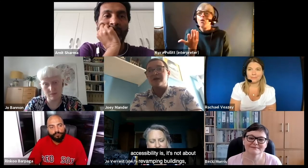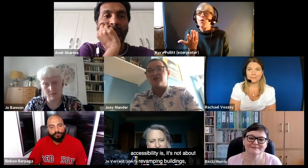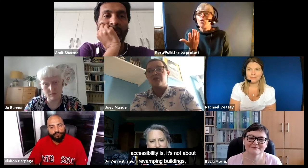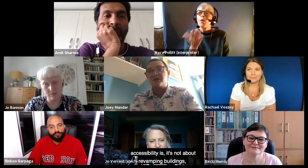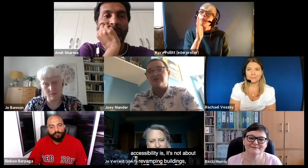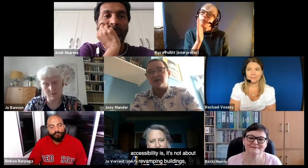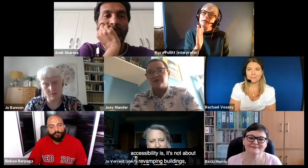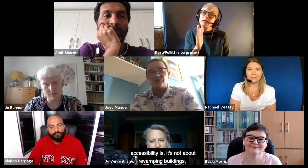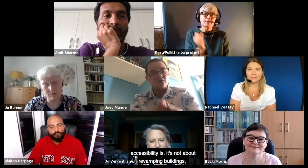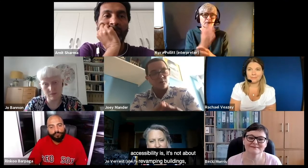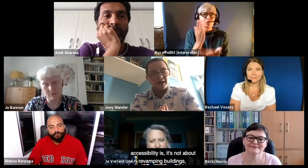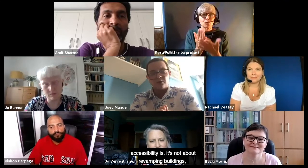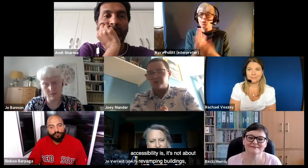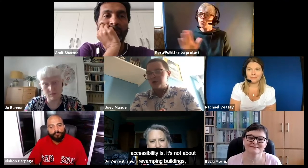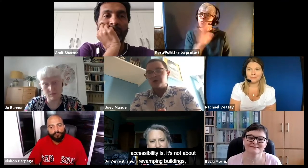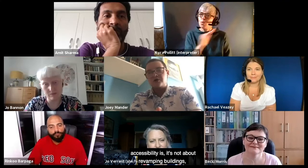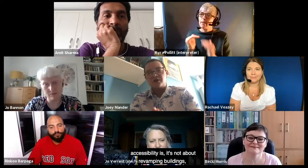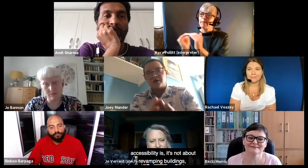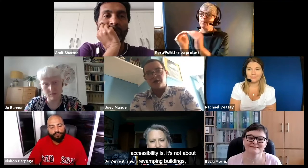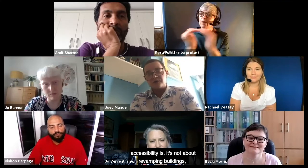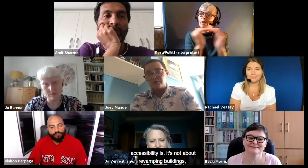that's what accessibility is. It's not about